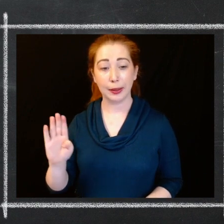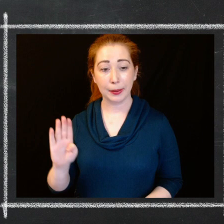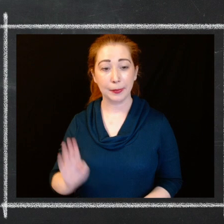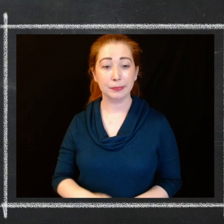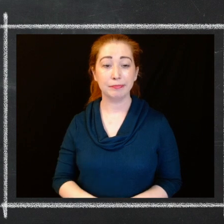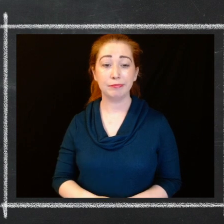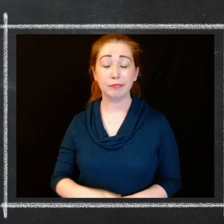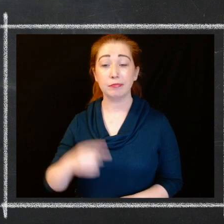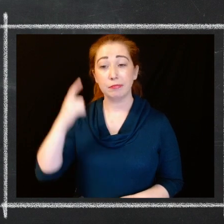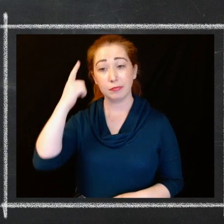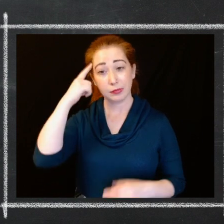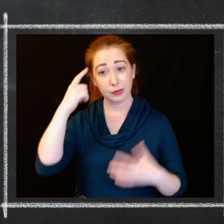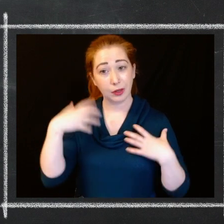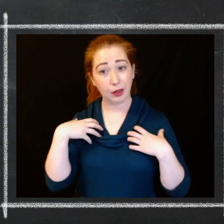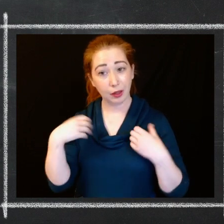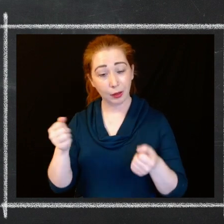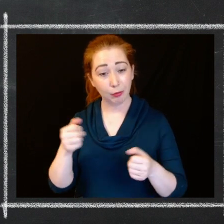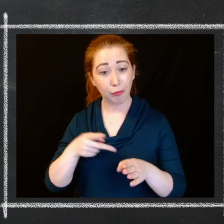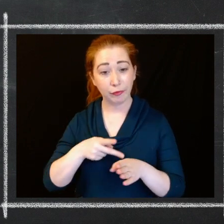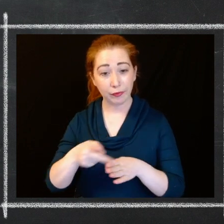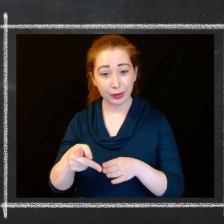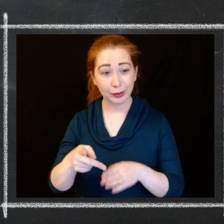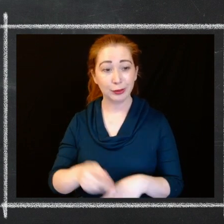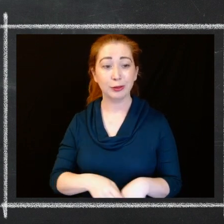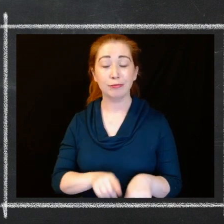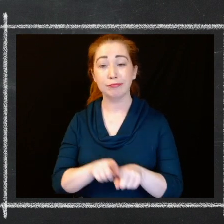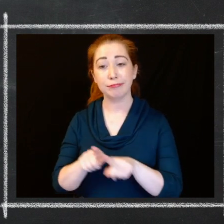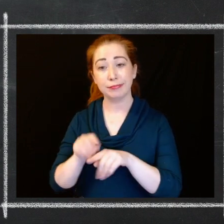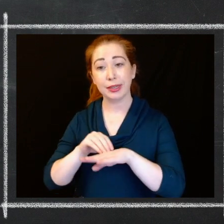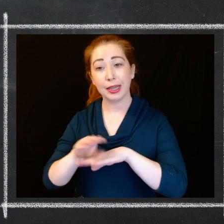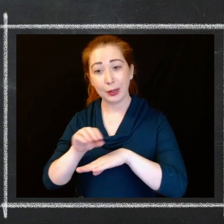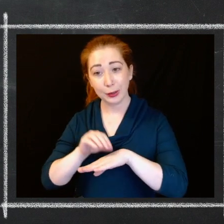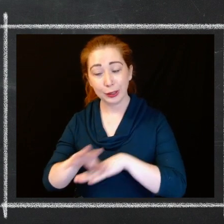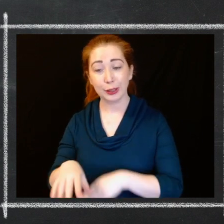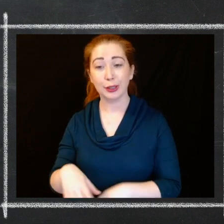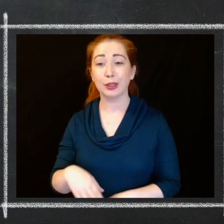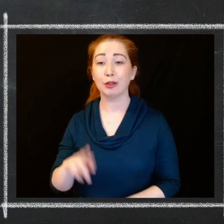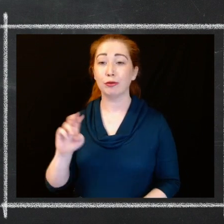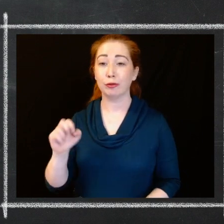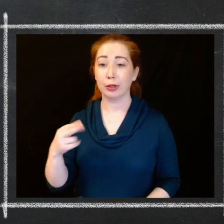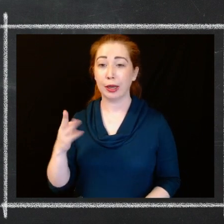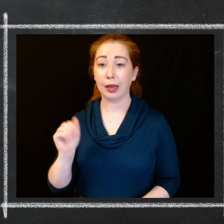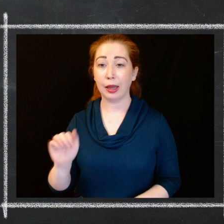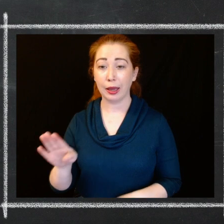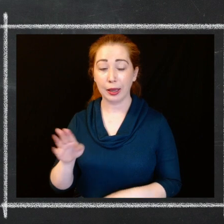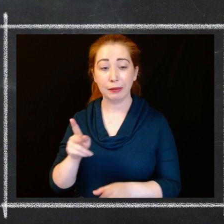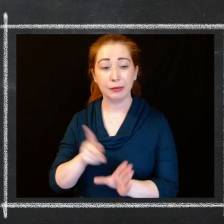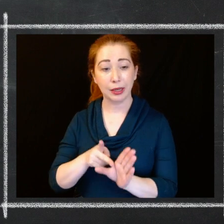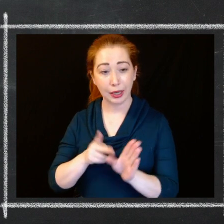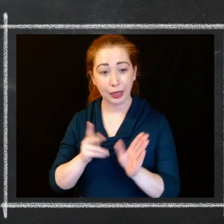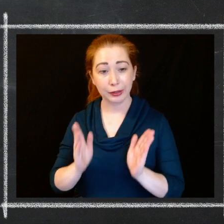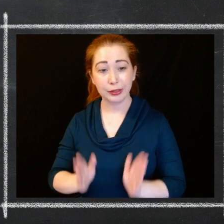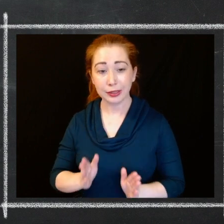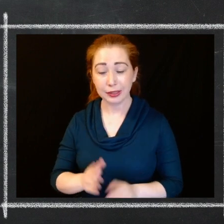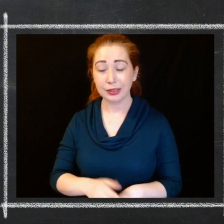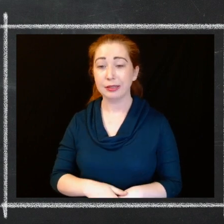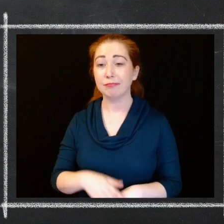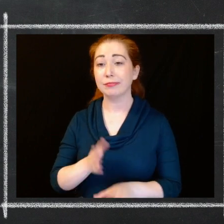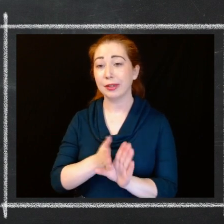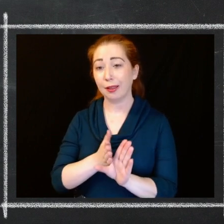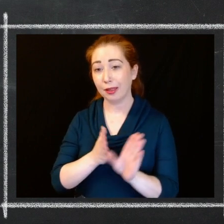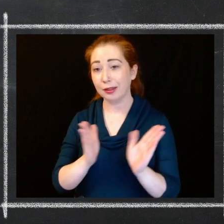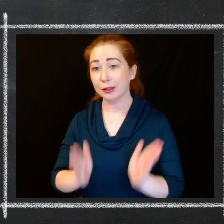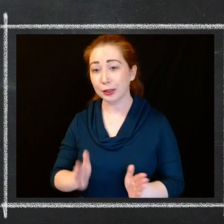mental health professionals such as counselors, rehabilitation psychologists, neuropsychologists, and